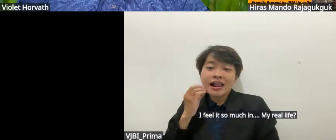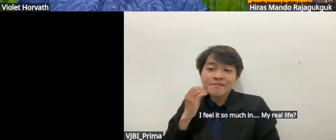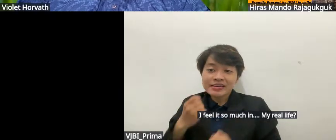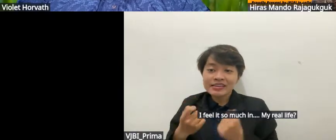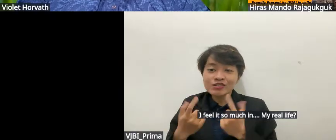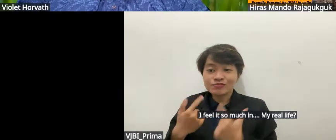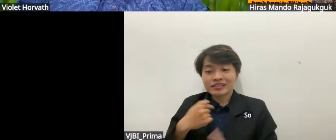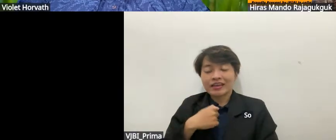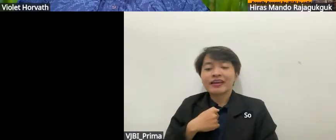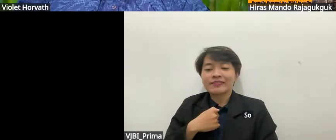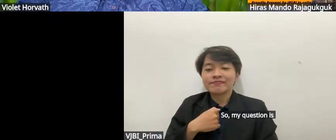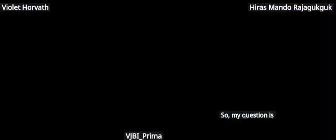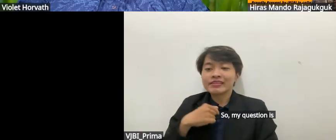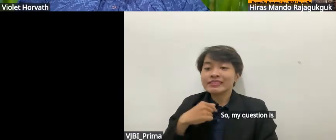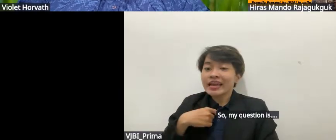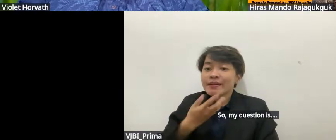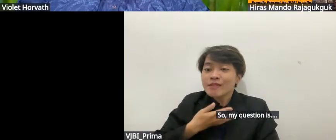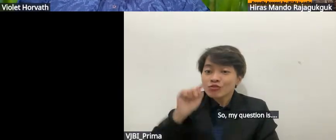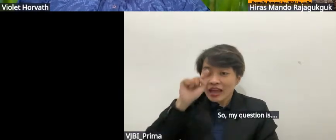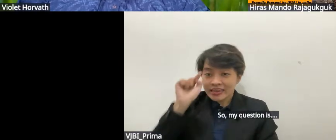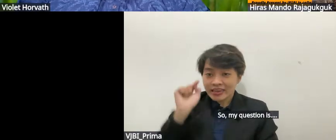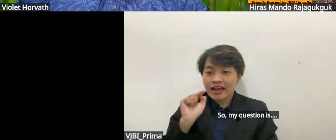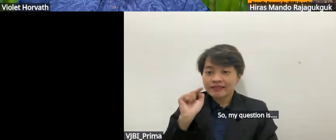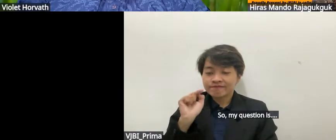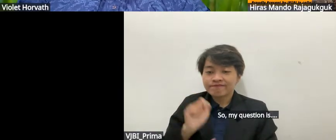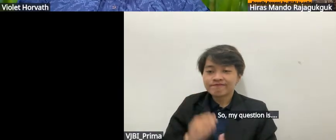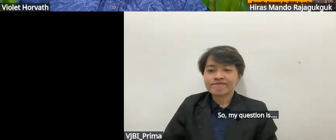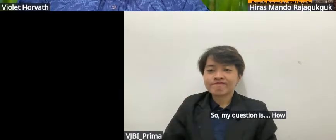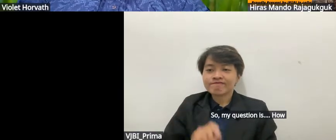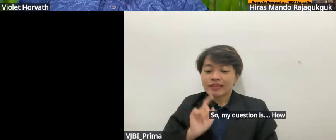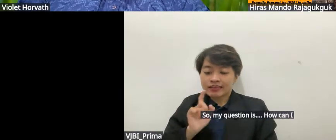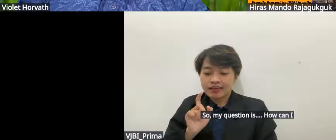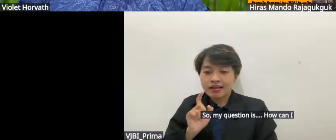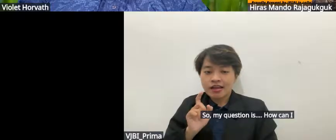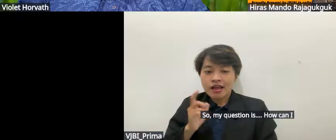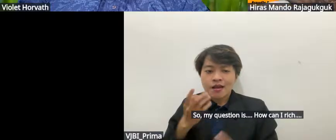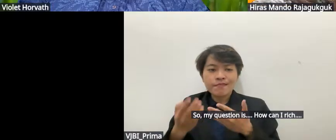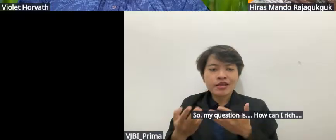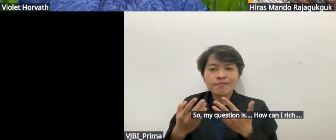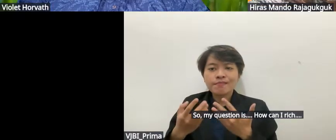So my question is, how can I reach